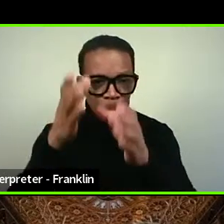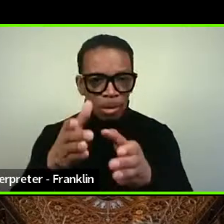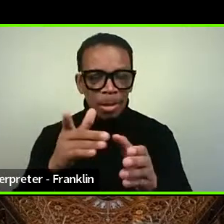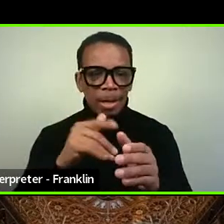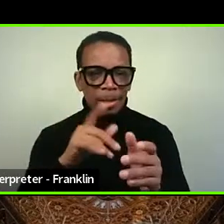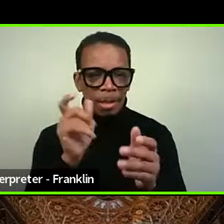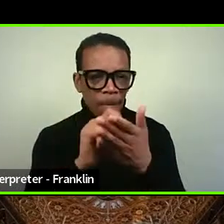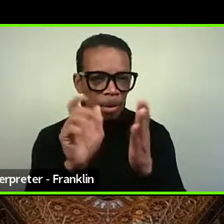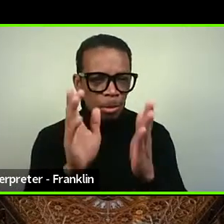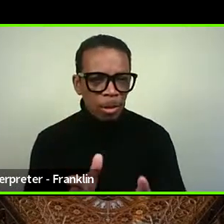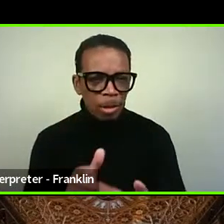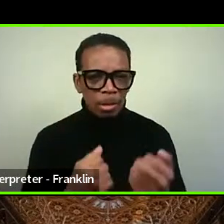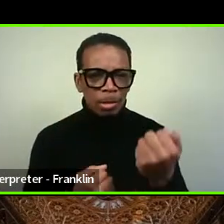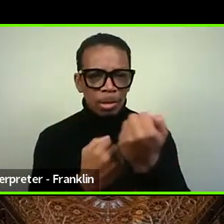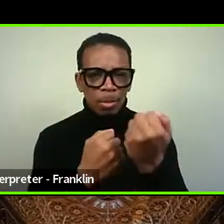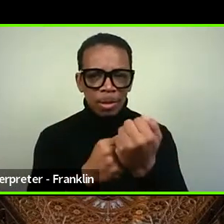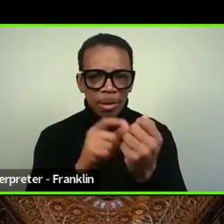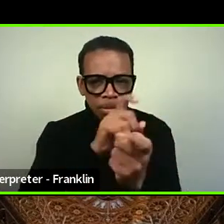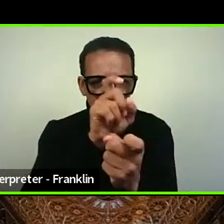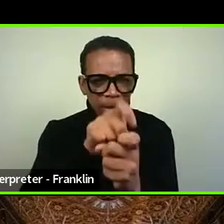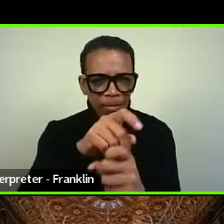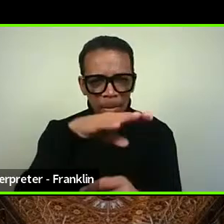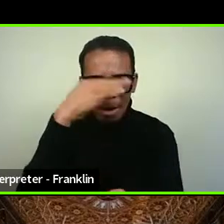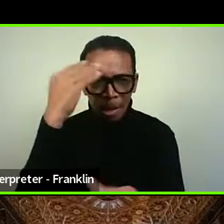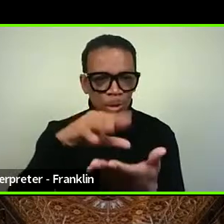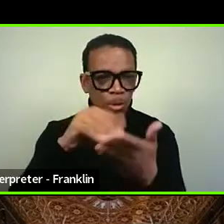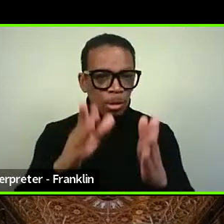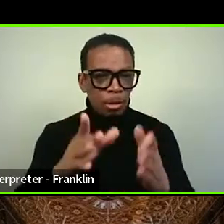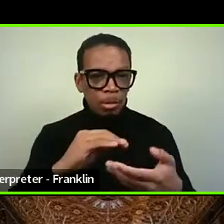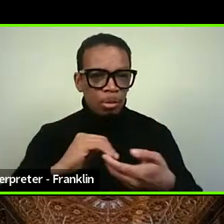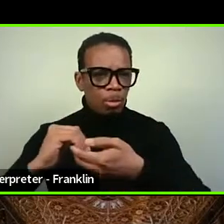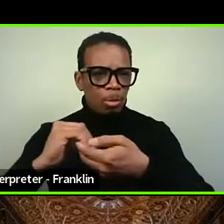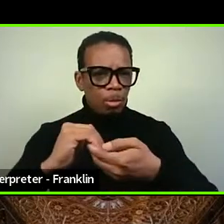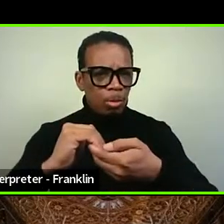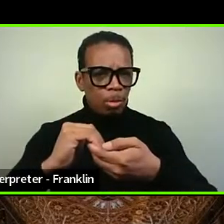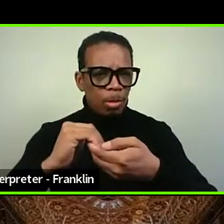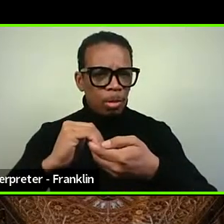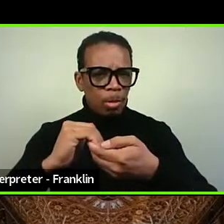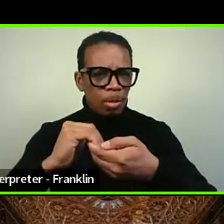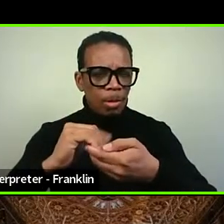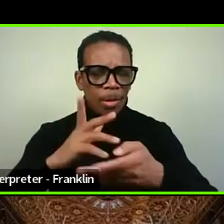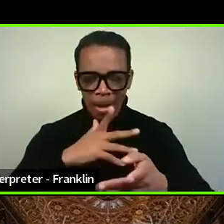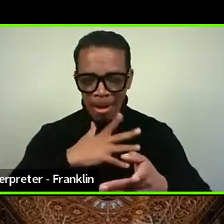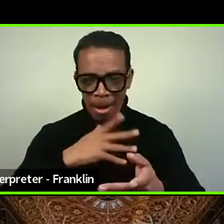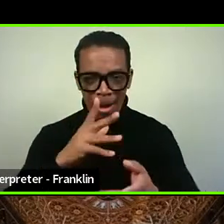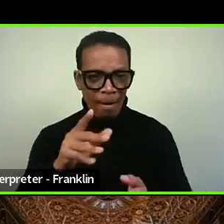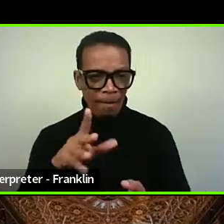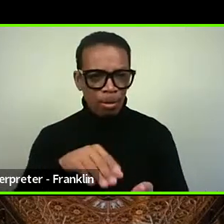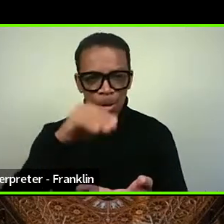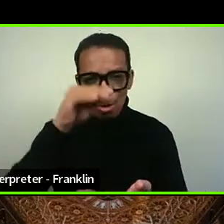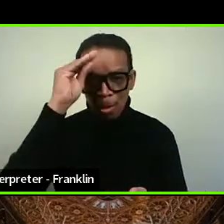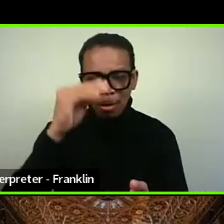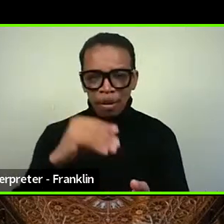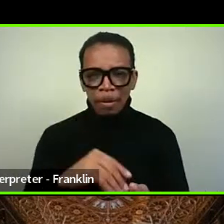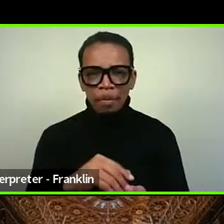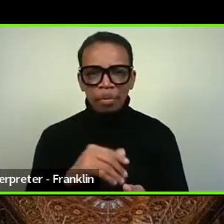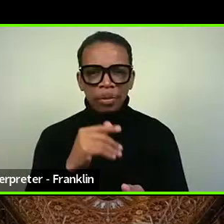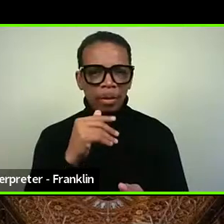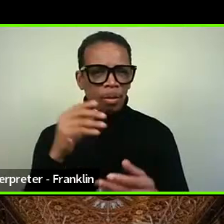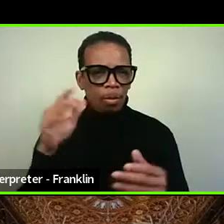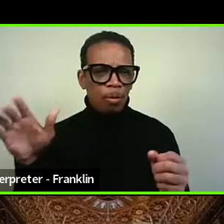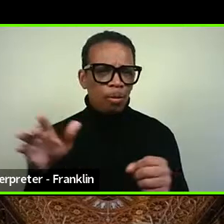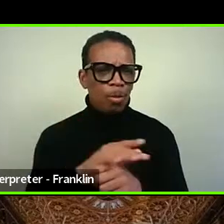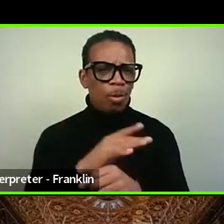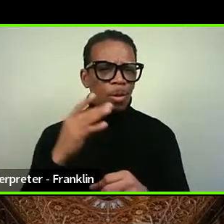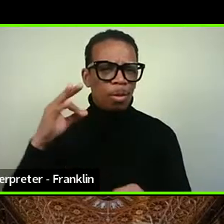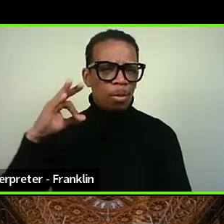administrator, supporting specifically Black Student Union, what I've come to find is that it is a full holistic benefit